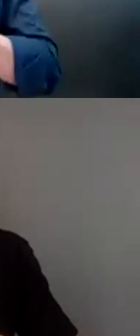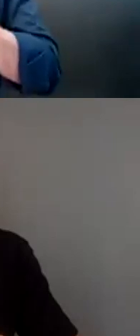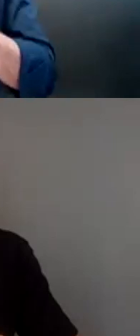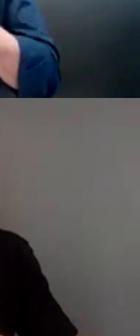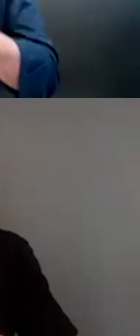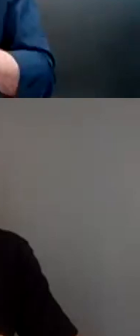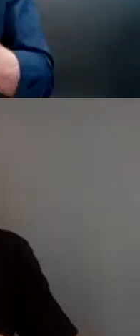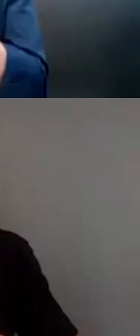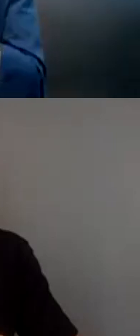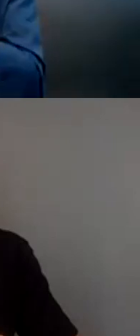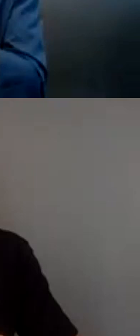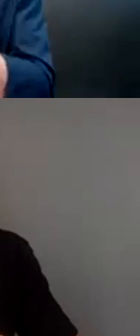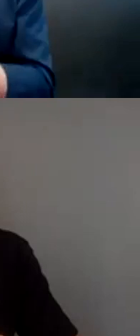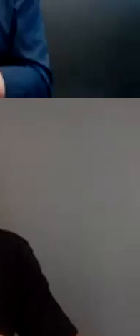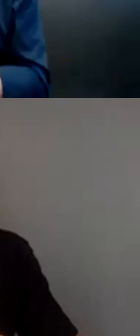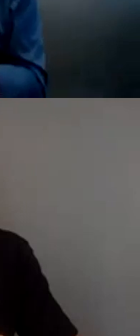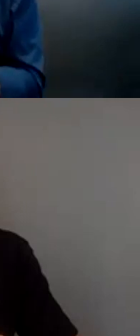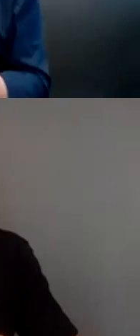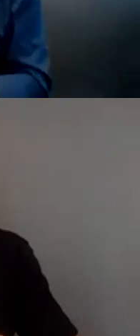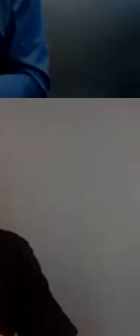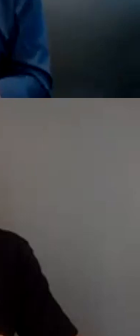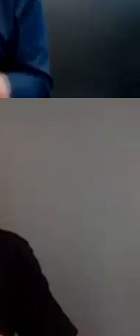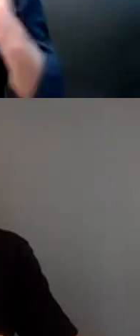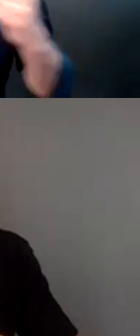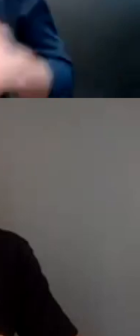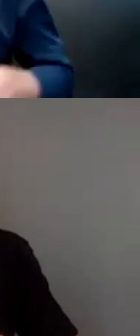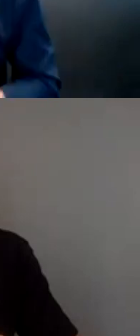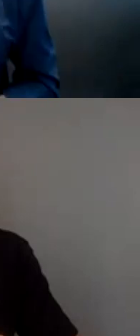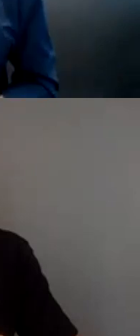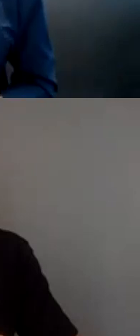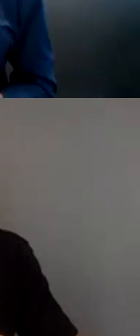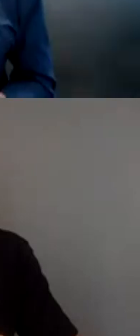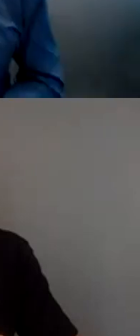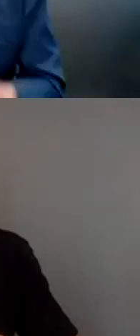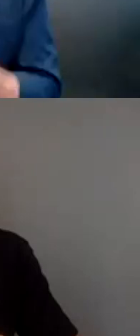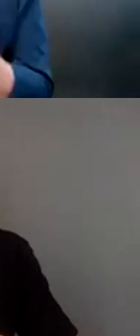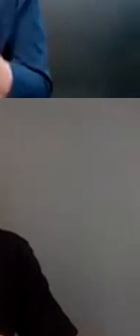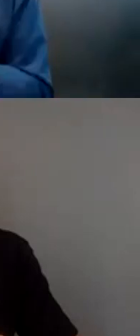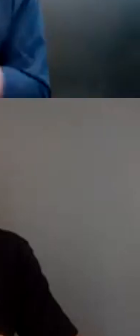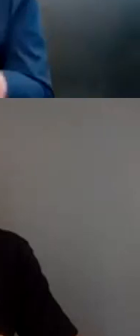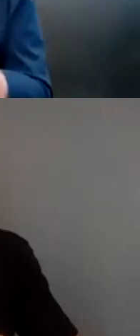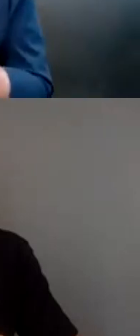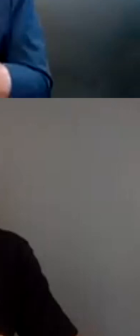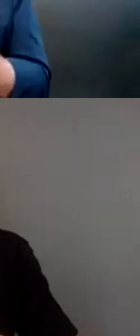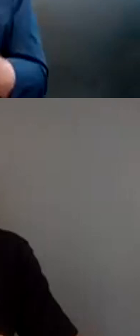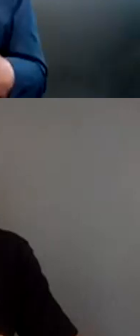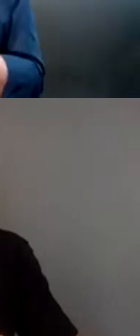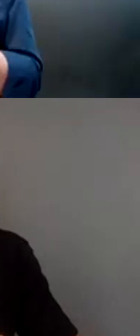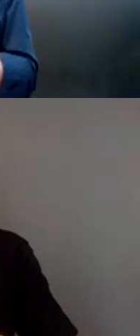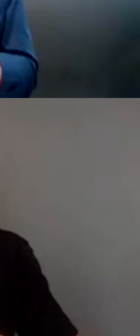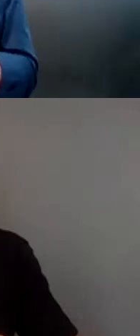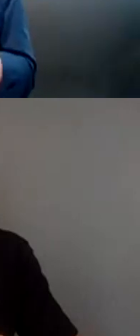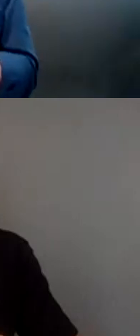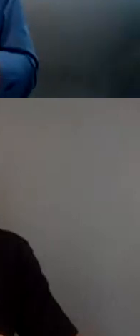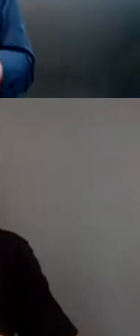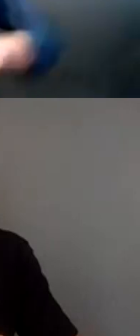staff, right? The things that you can see make a difference in your work. And then embed those metrics into the continuous